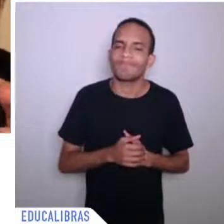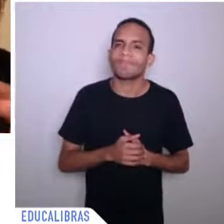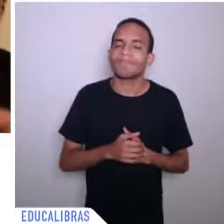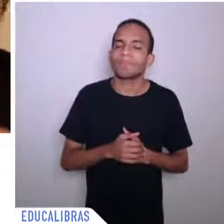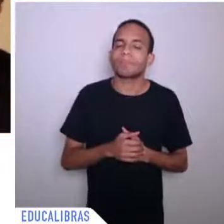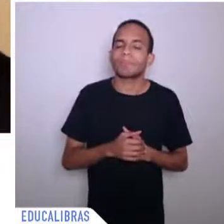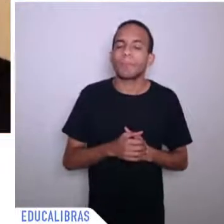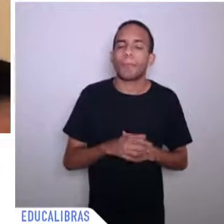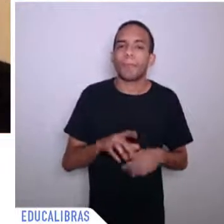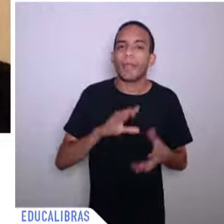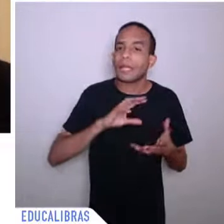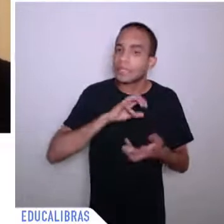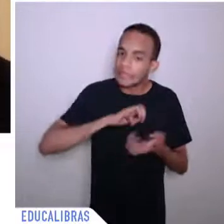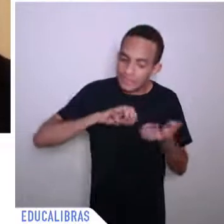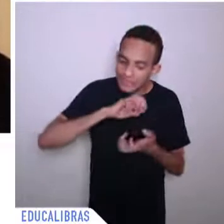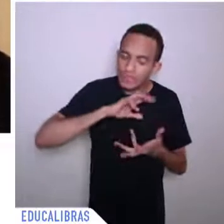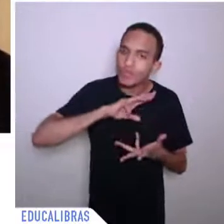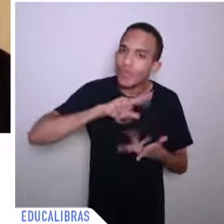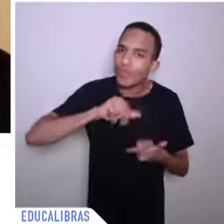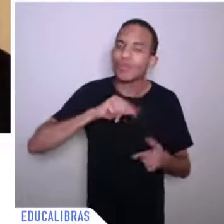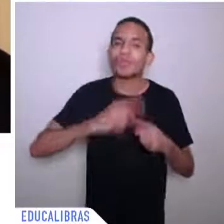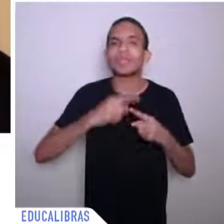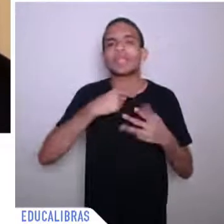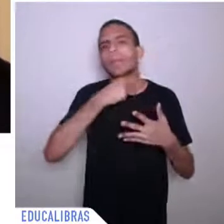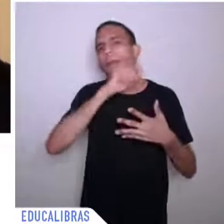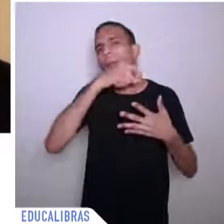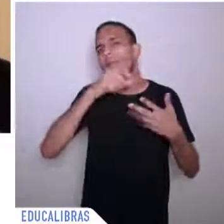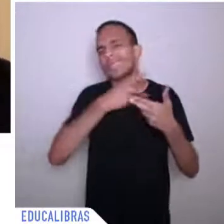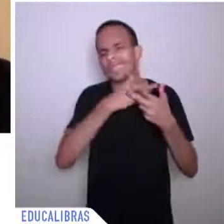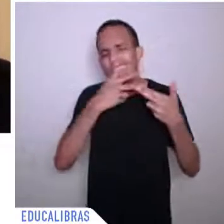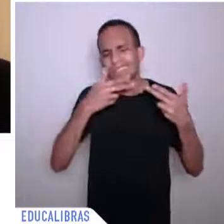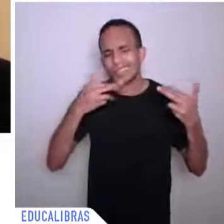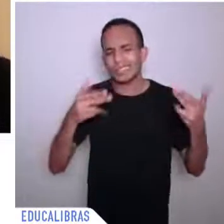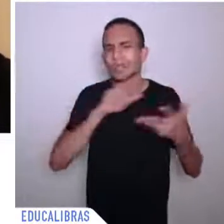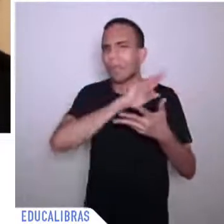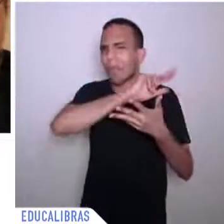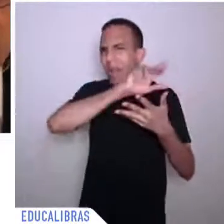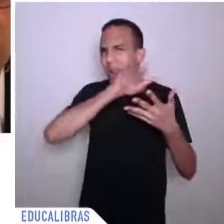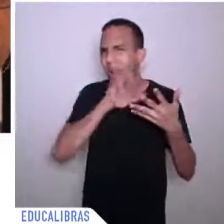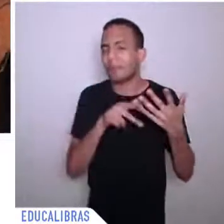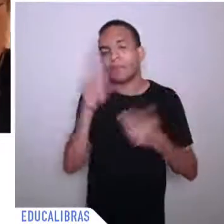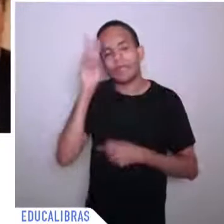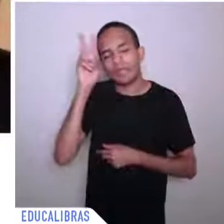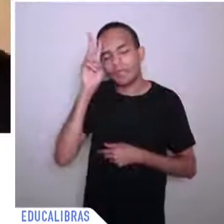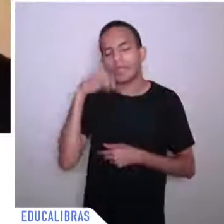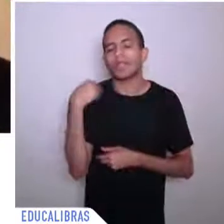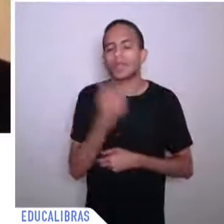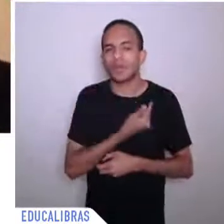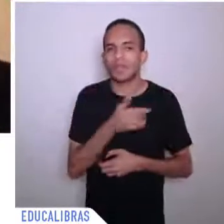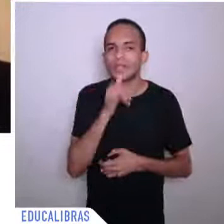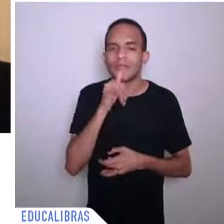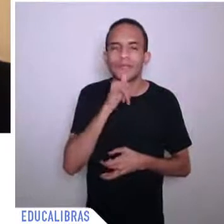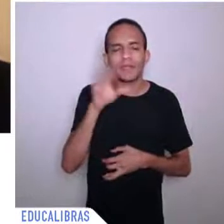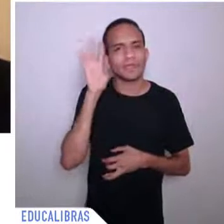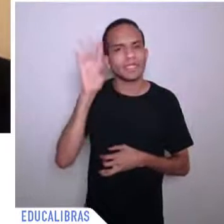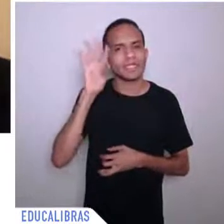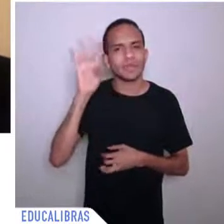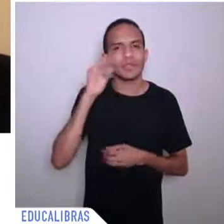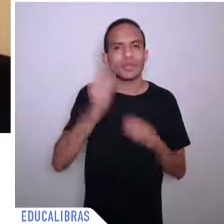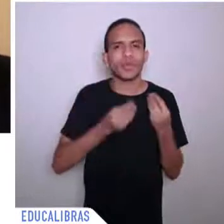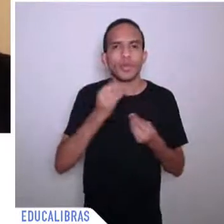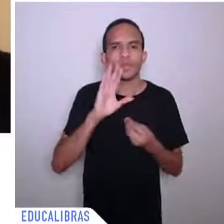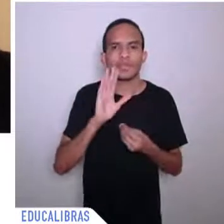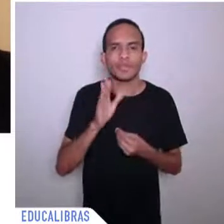would say this crisis is worldwide. And also for several different factors. Let's remember that we